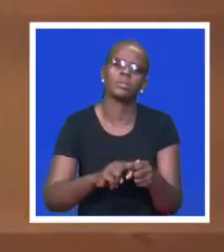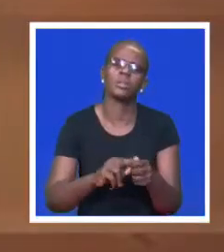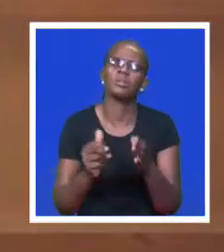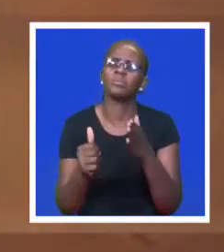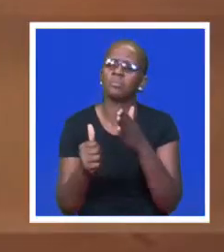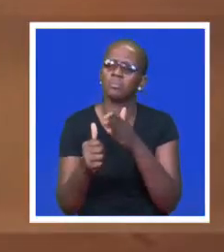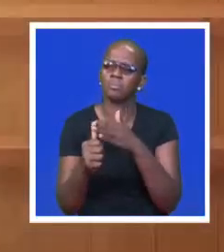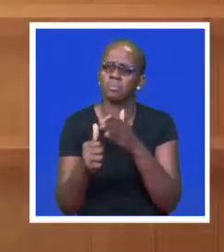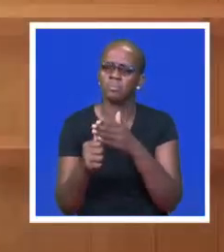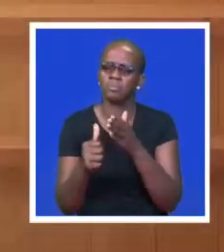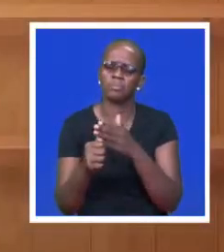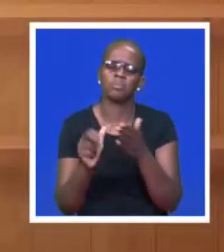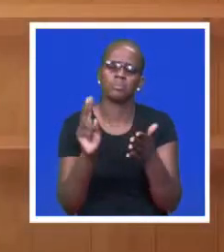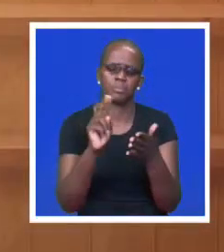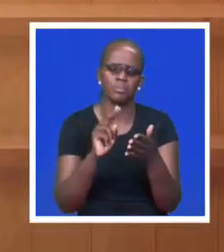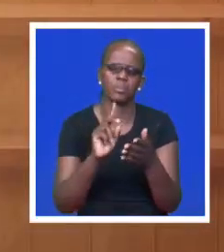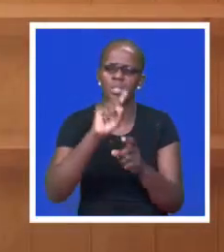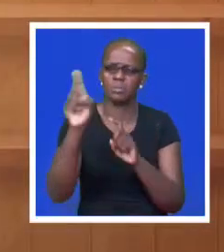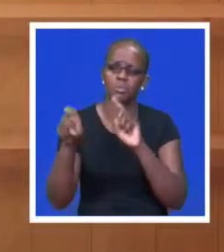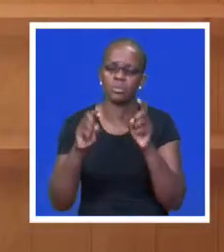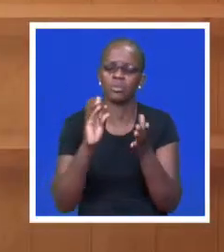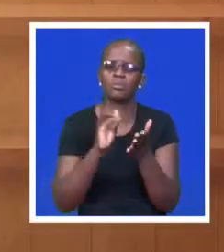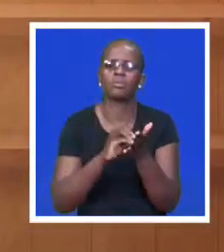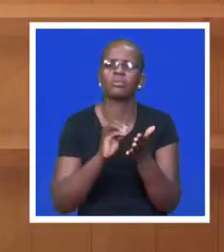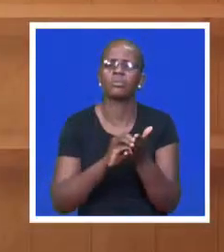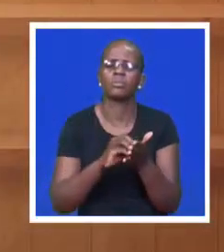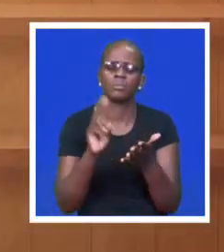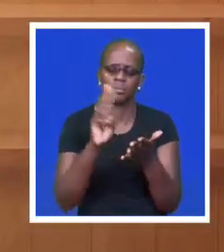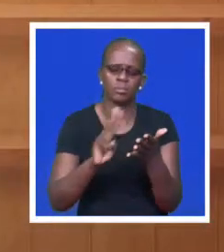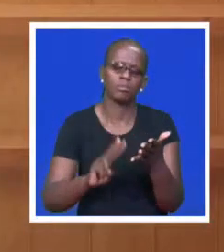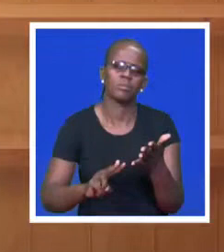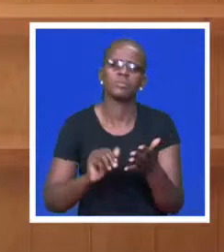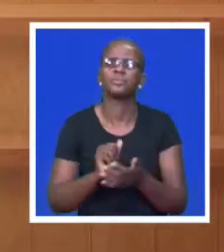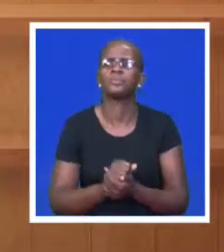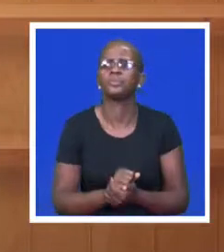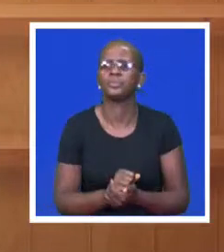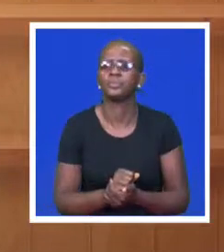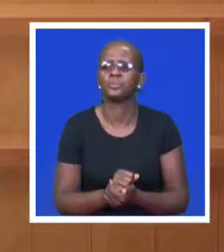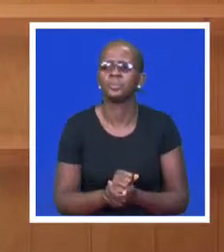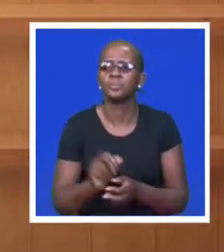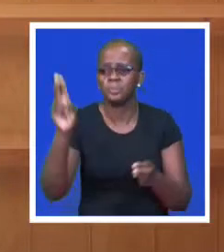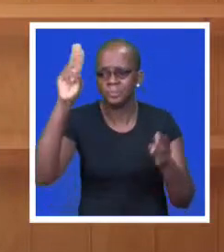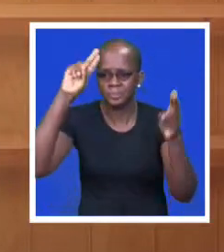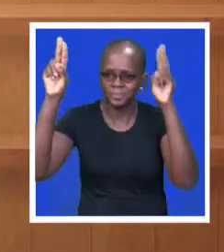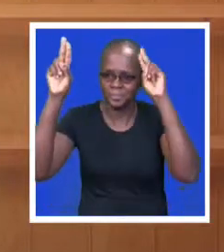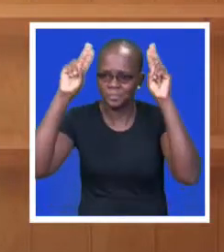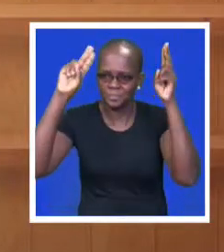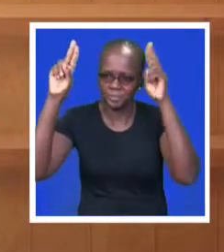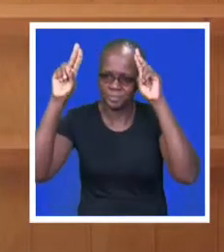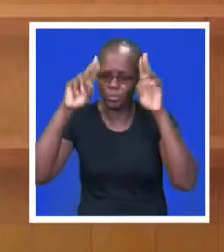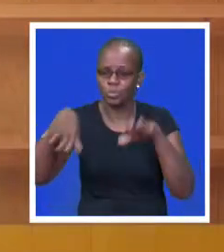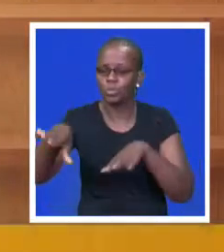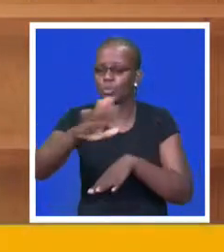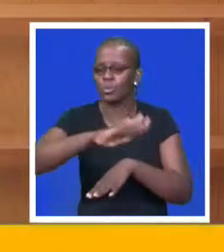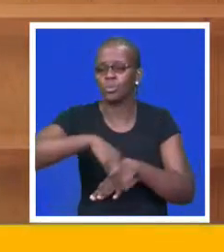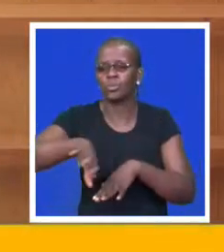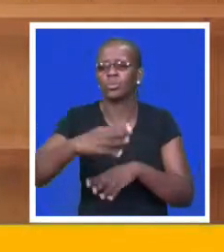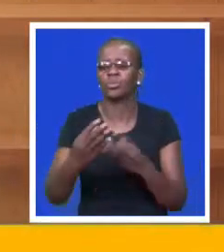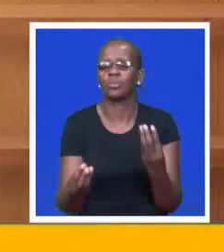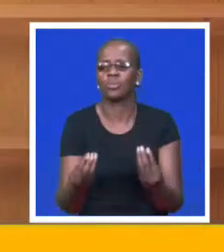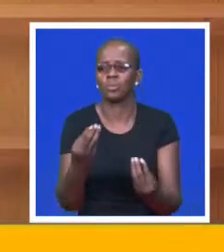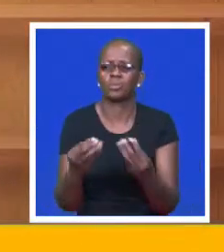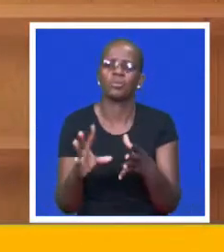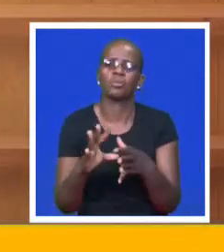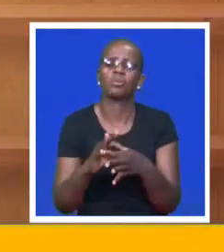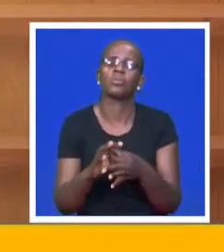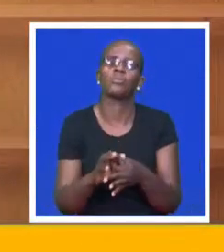please begin your lesson. Thank you so much, Lerato. Good day, dear Elena. This is Mr. Dlamini, your English language